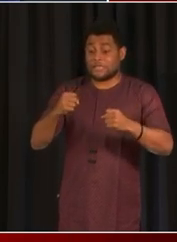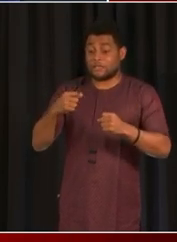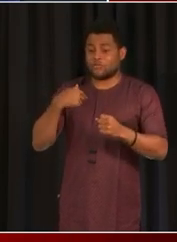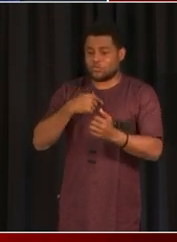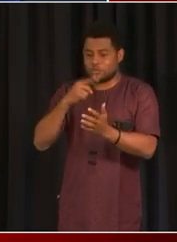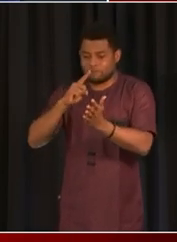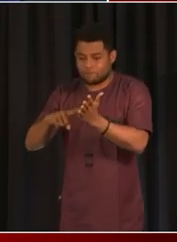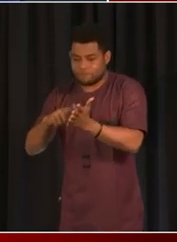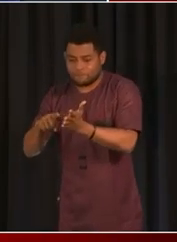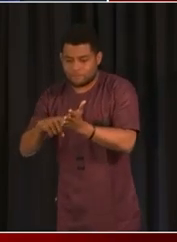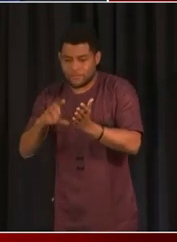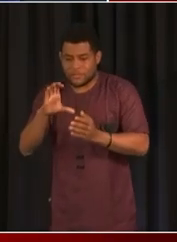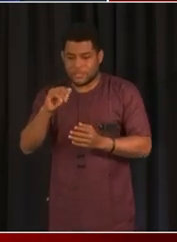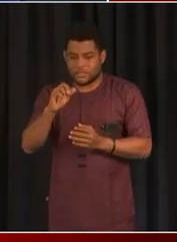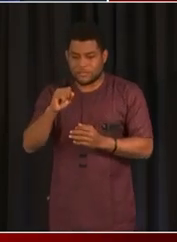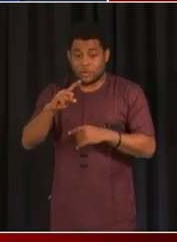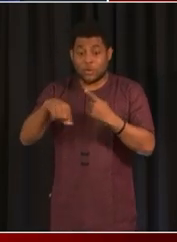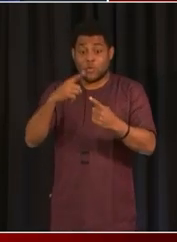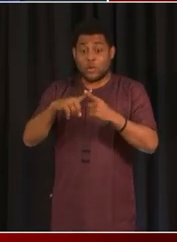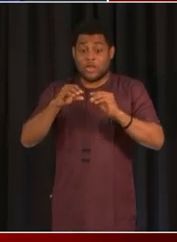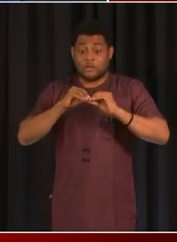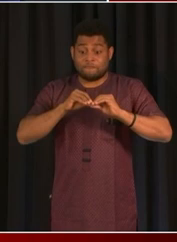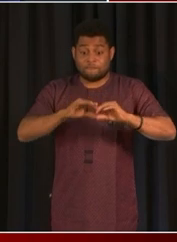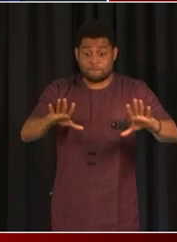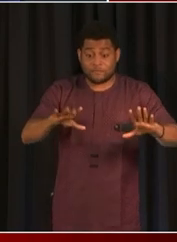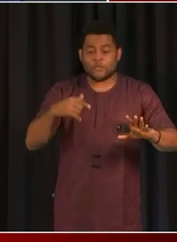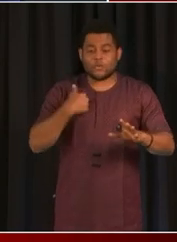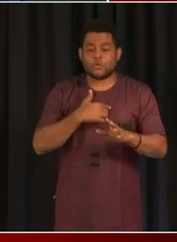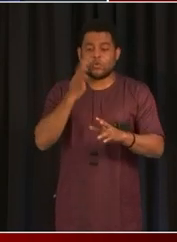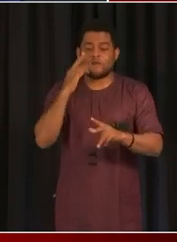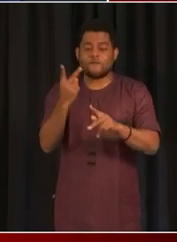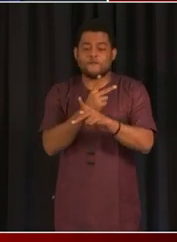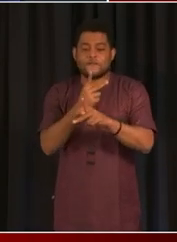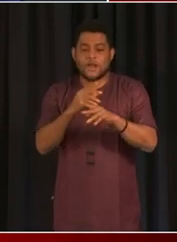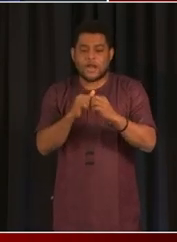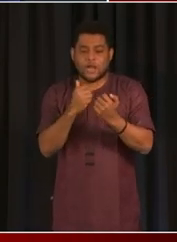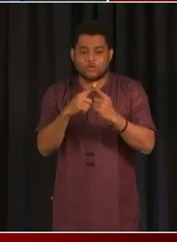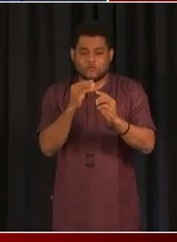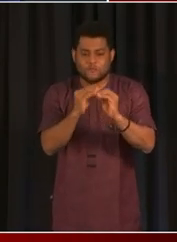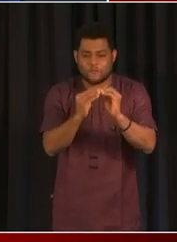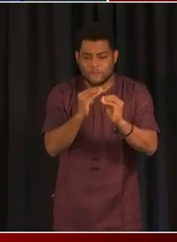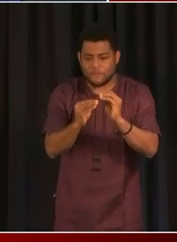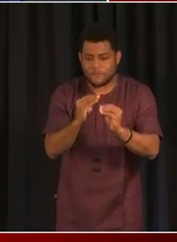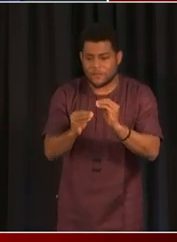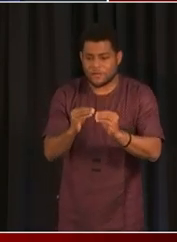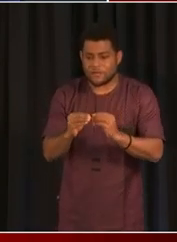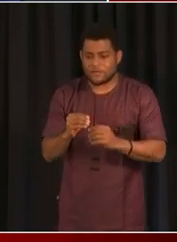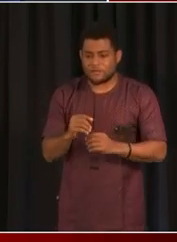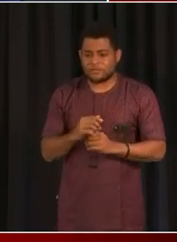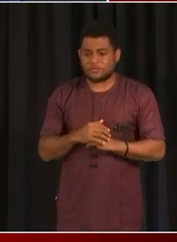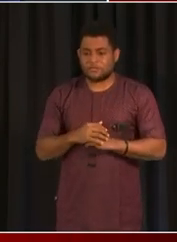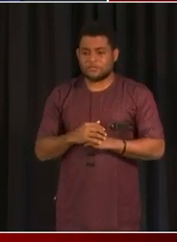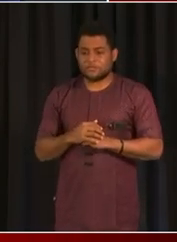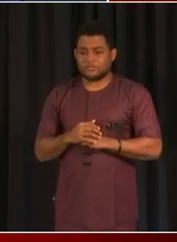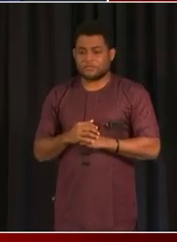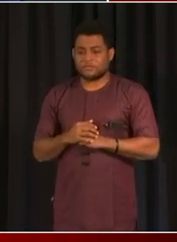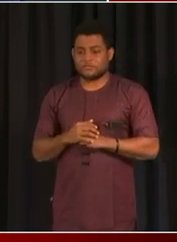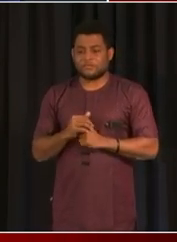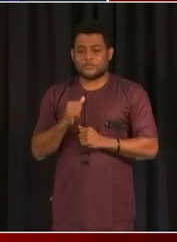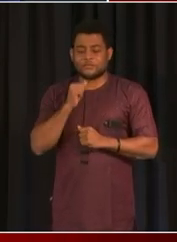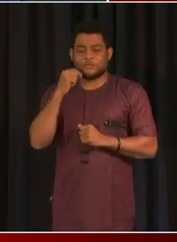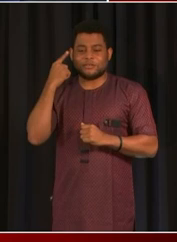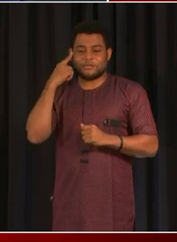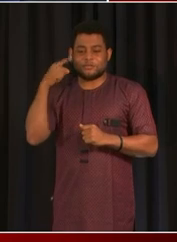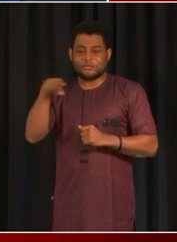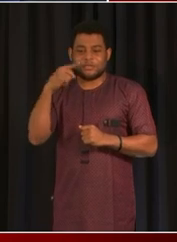there's an outbreak, we'll make a decision about how that's mitigated. I don't think that people can expect to hear from me that there's a magic